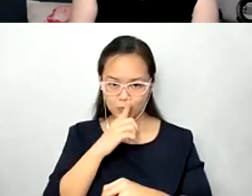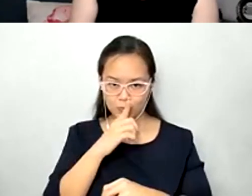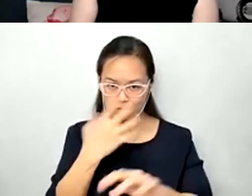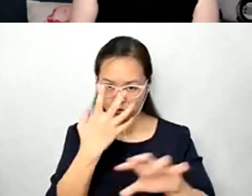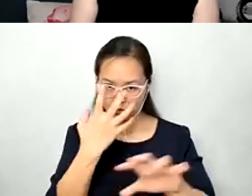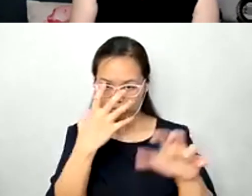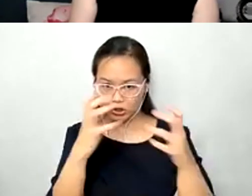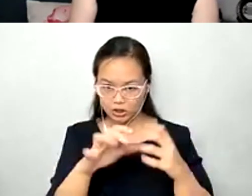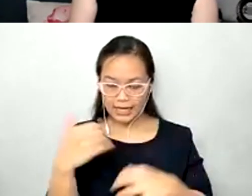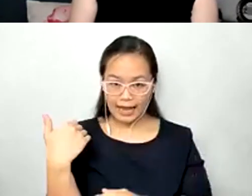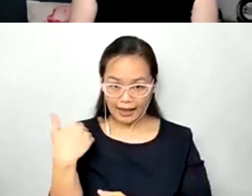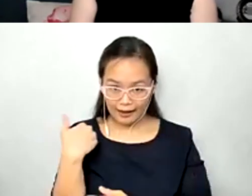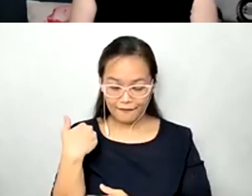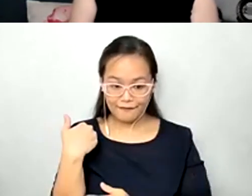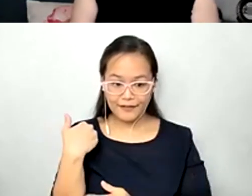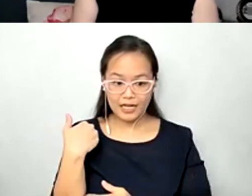nakapag-cause ka ba